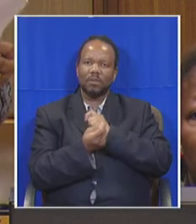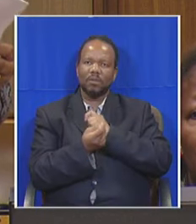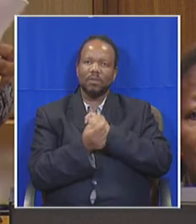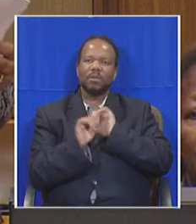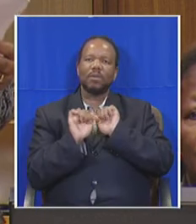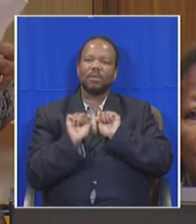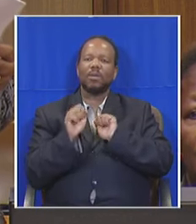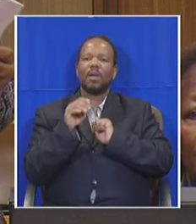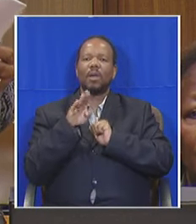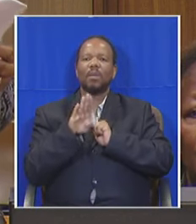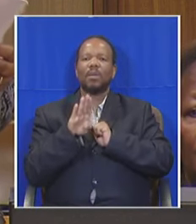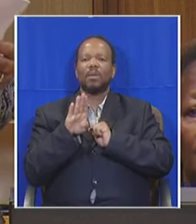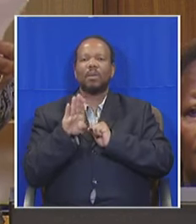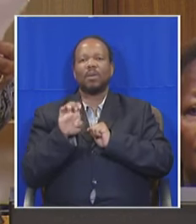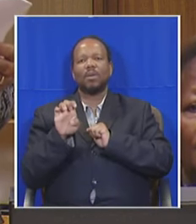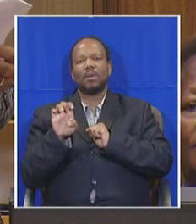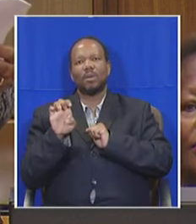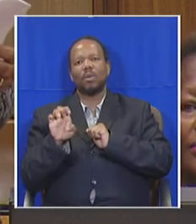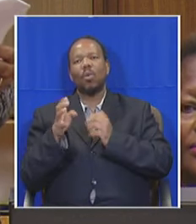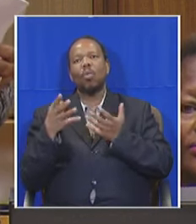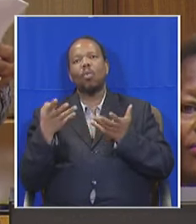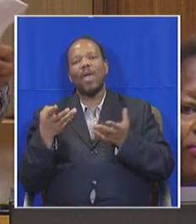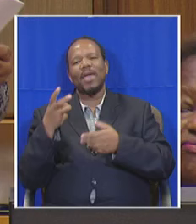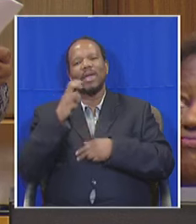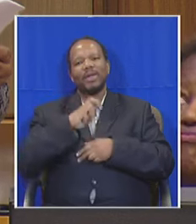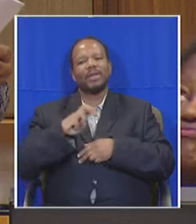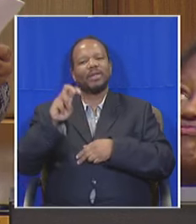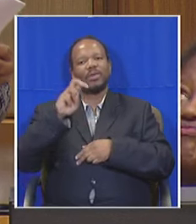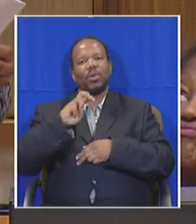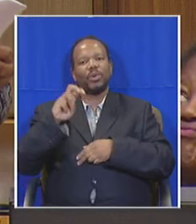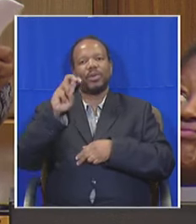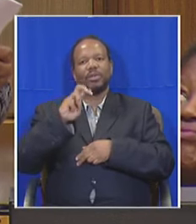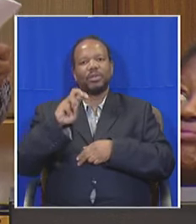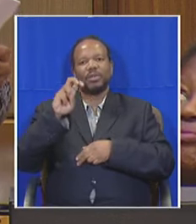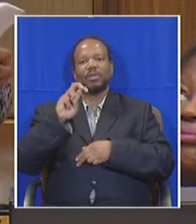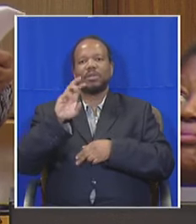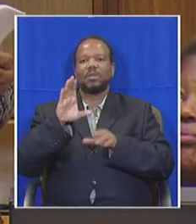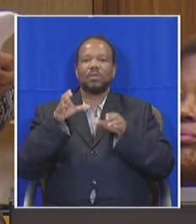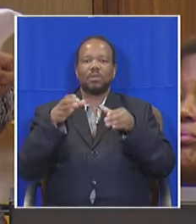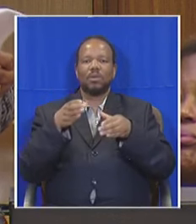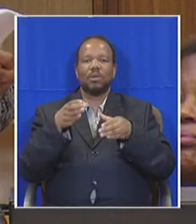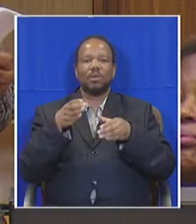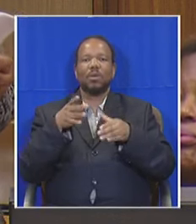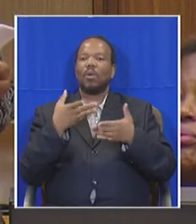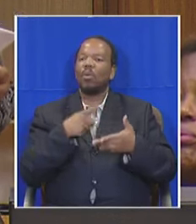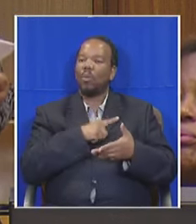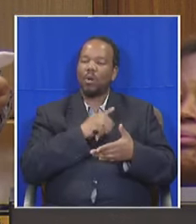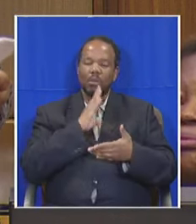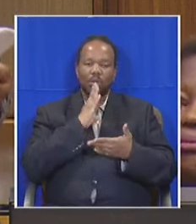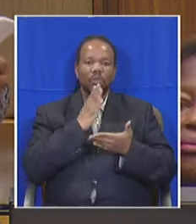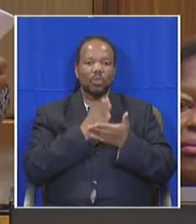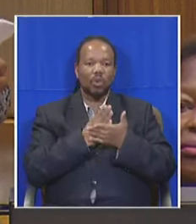broad-based empowerment in the tourist sector to ensure that the black South Africans